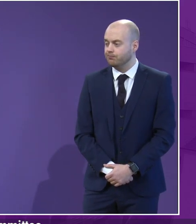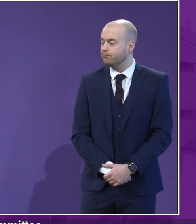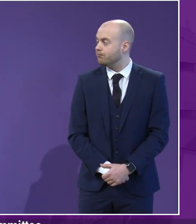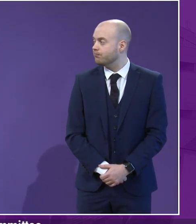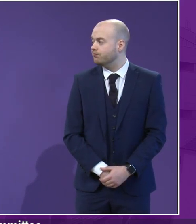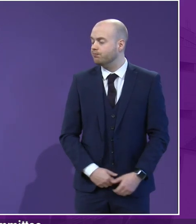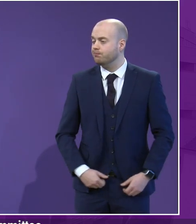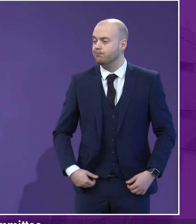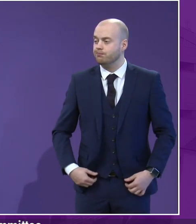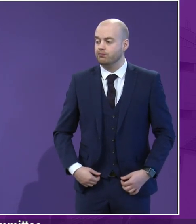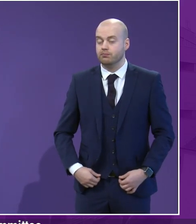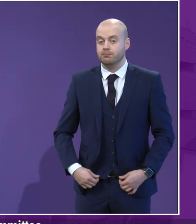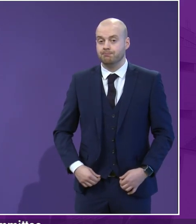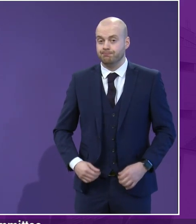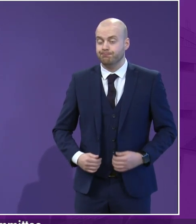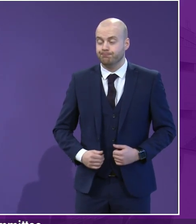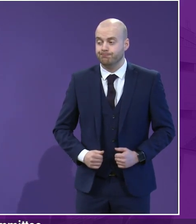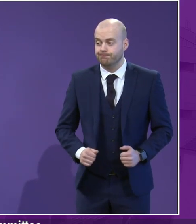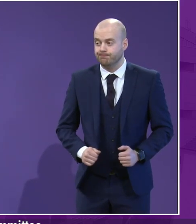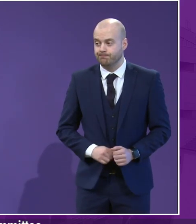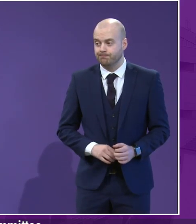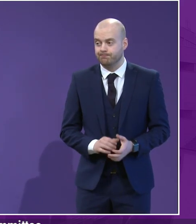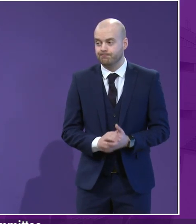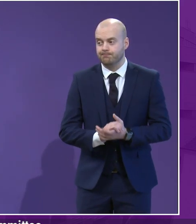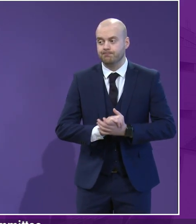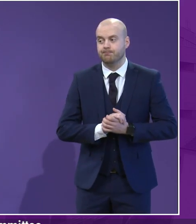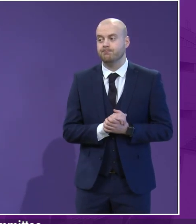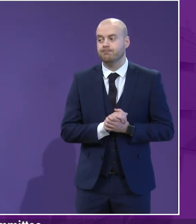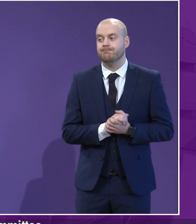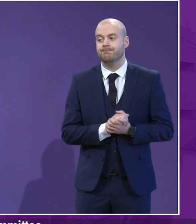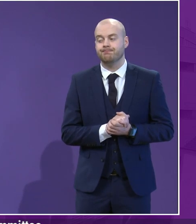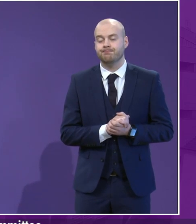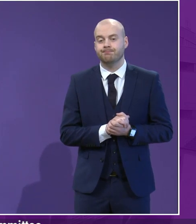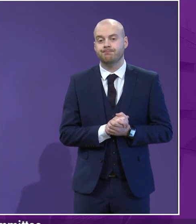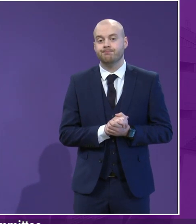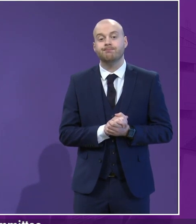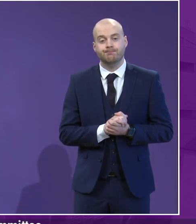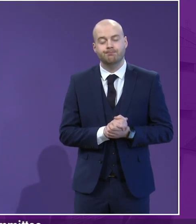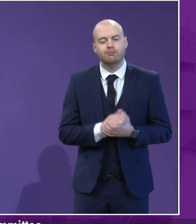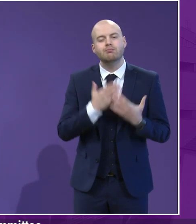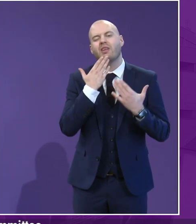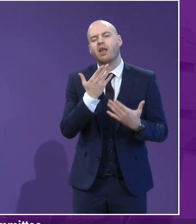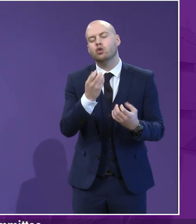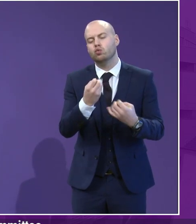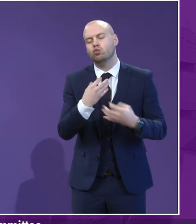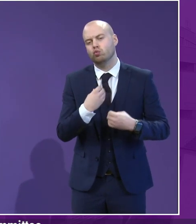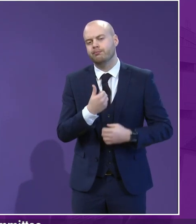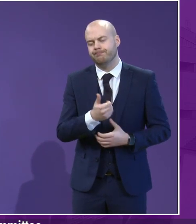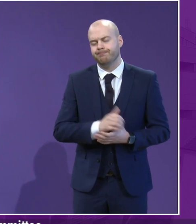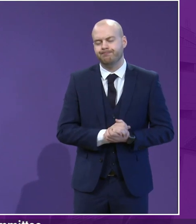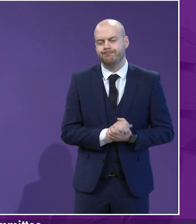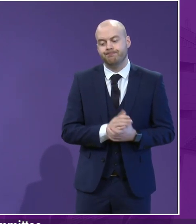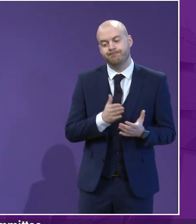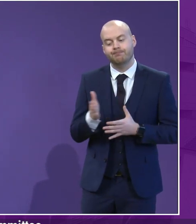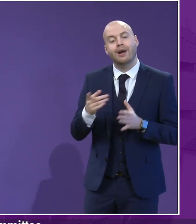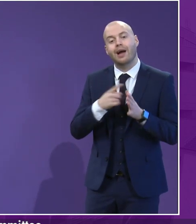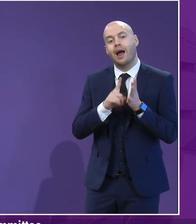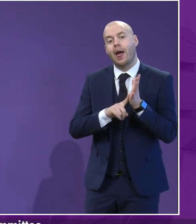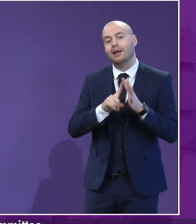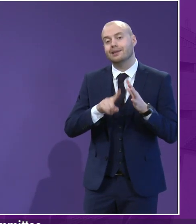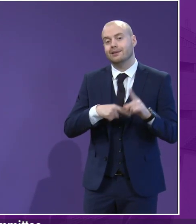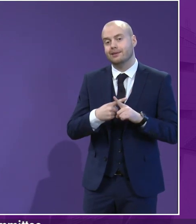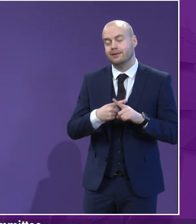on, for interpreters to be able to engage with that sort of activity along with the deaf student, it would make